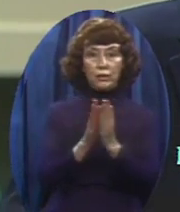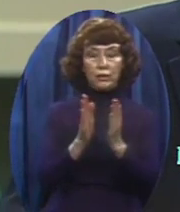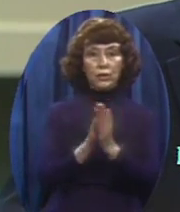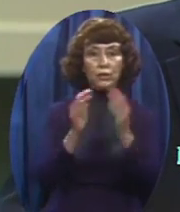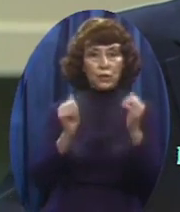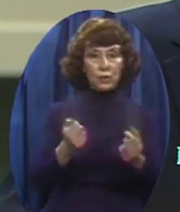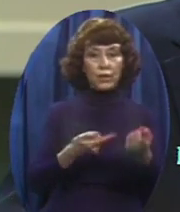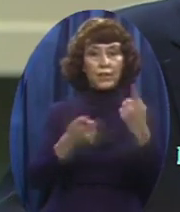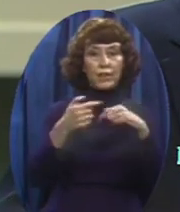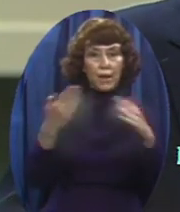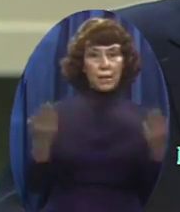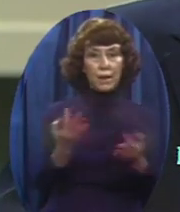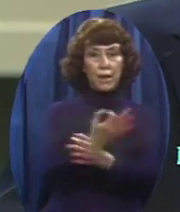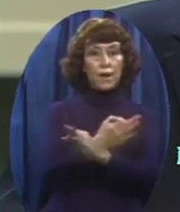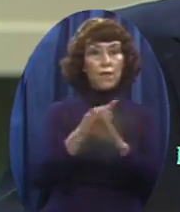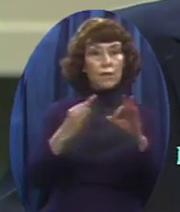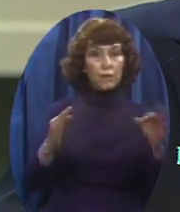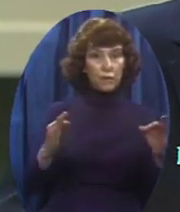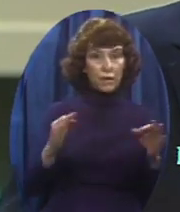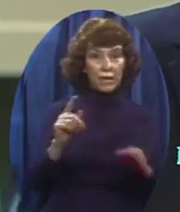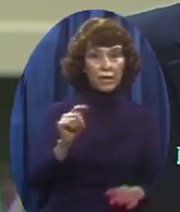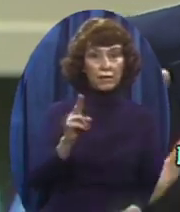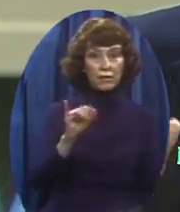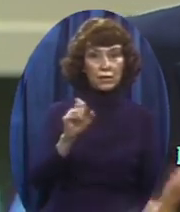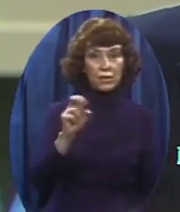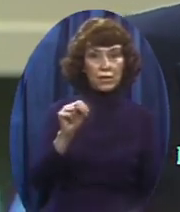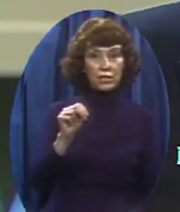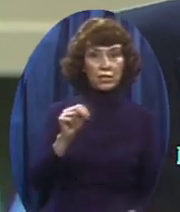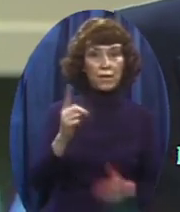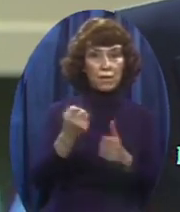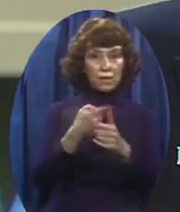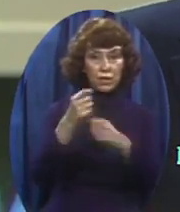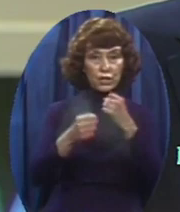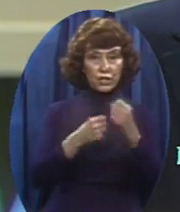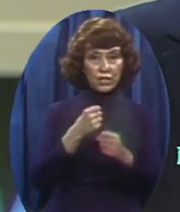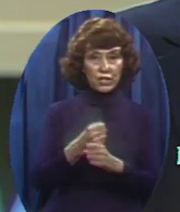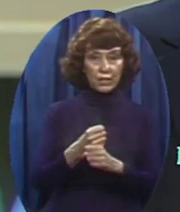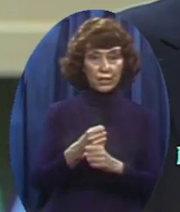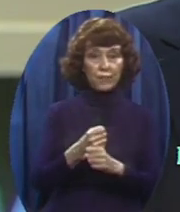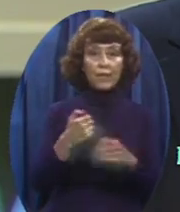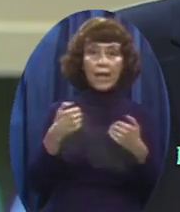likewise can come to Liberty on the Chancellor's Scholarship. Ask about all of that. Call